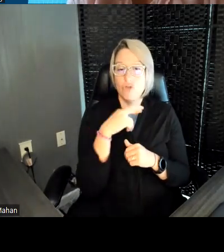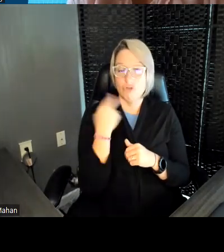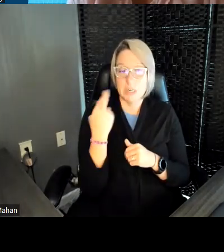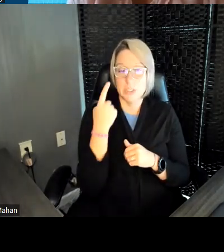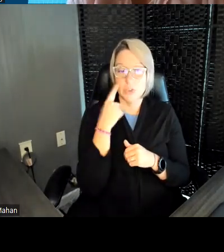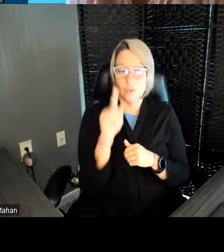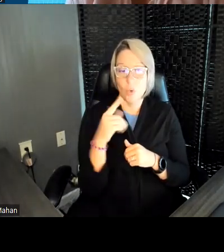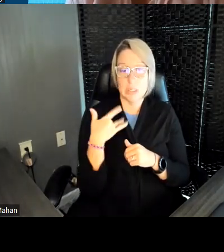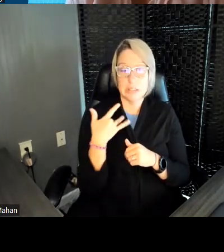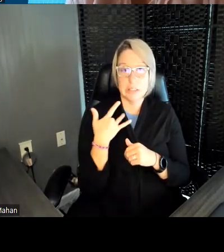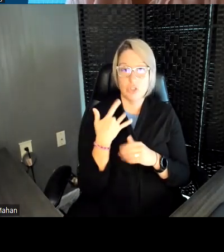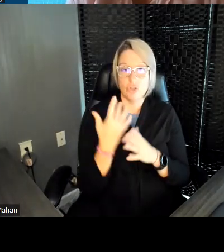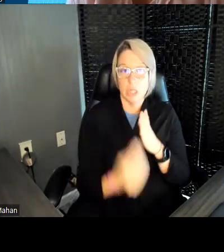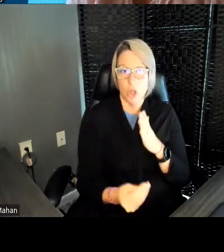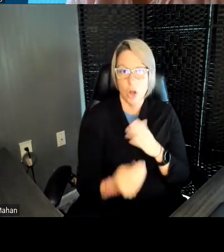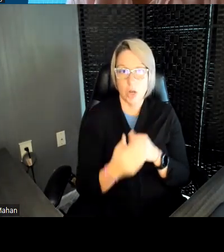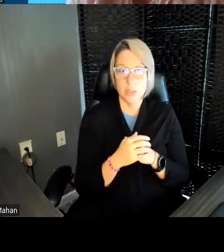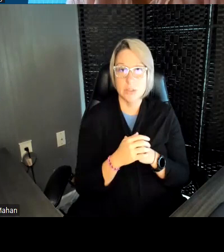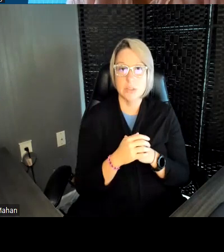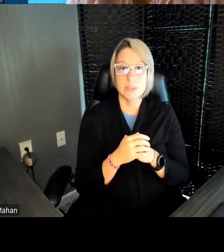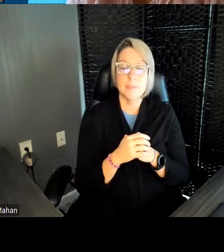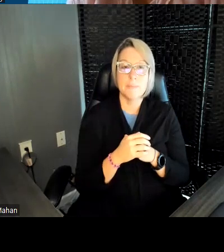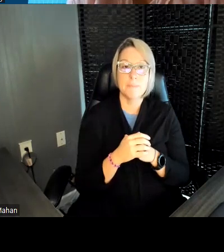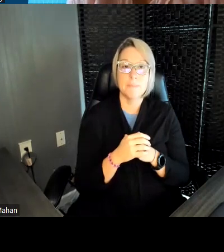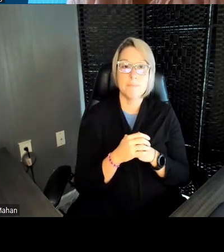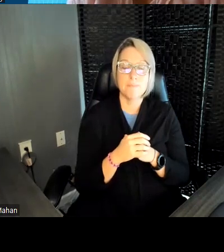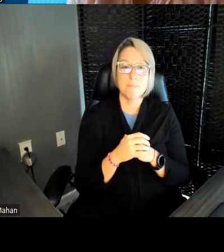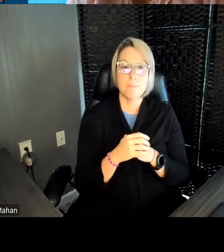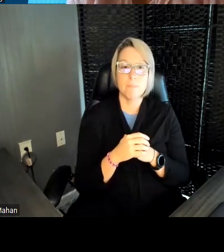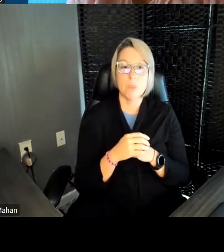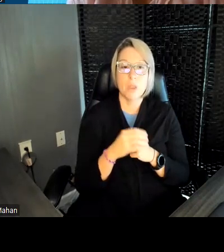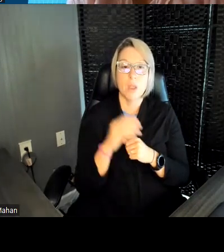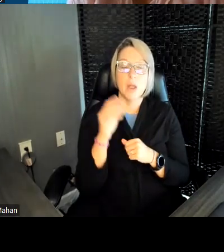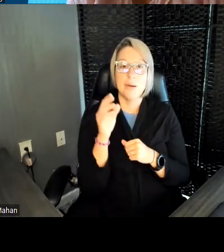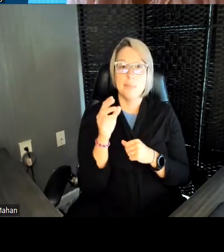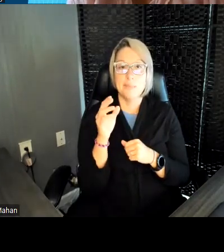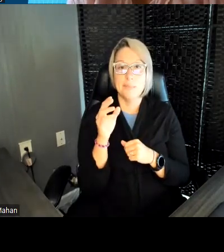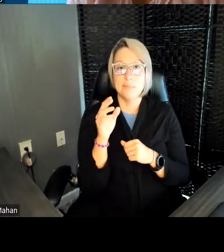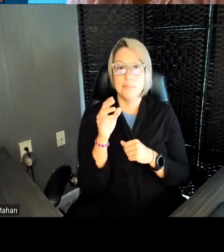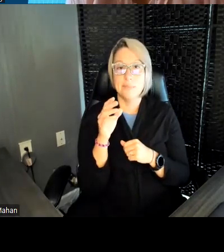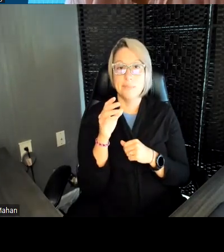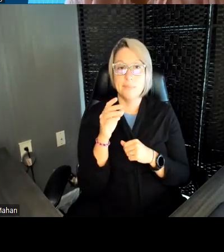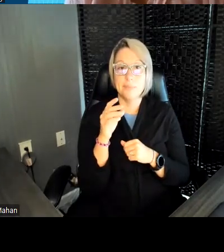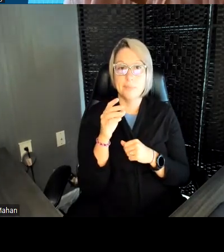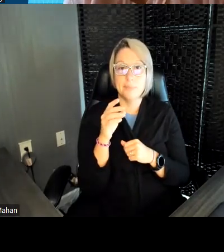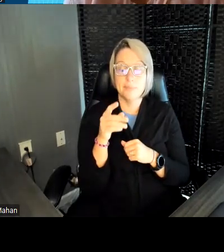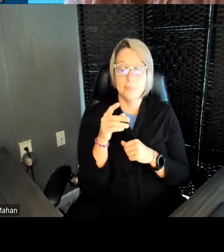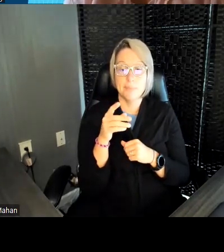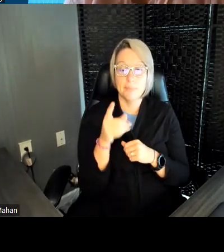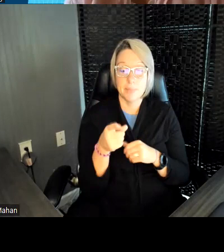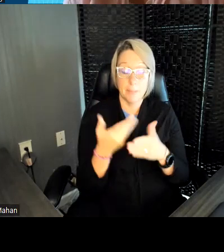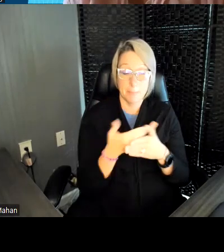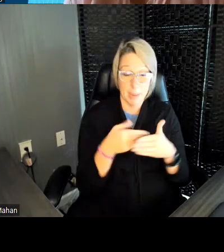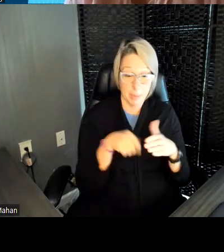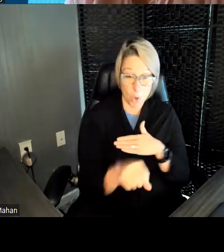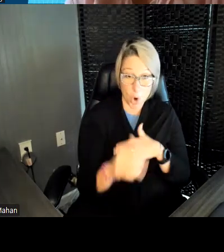that we worry about, is any kind of prematurity, whether or not the baby required oxygen. We've